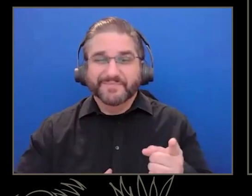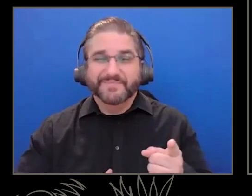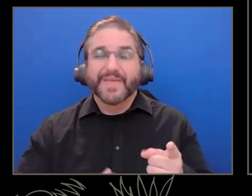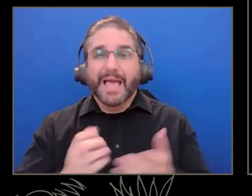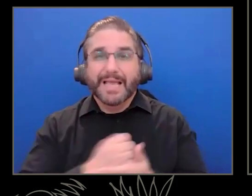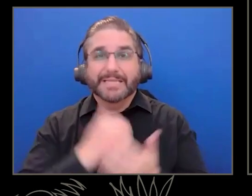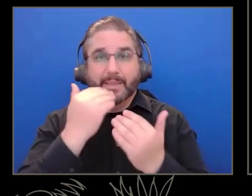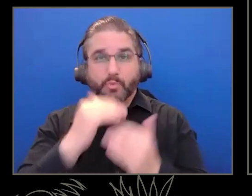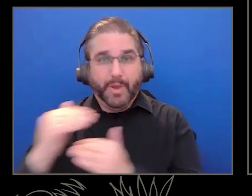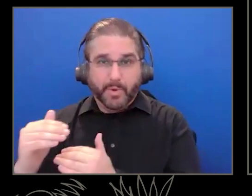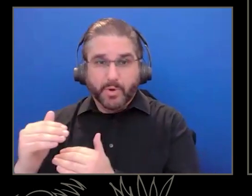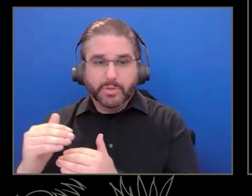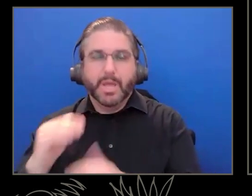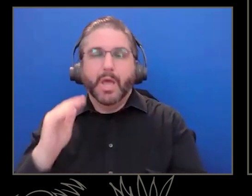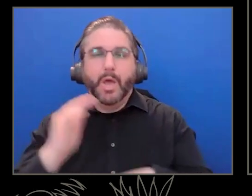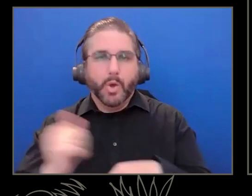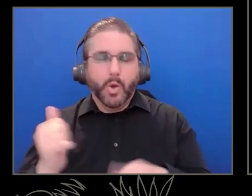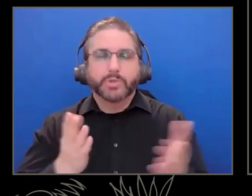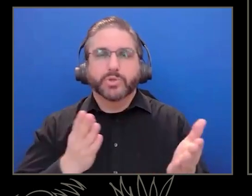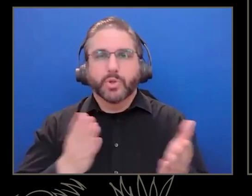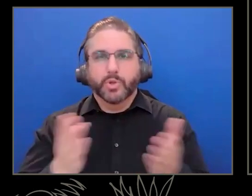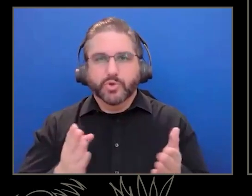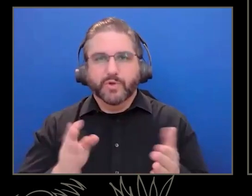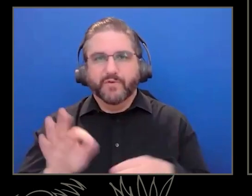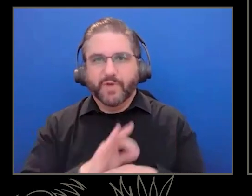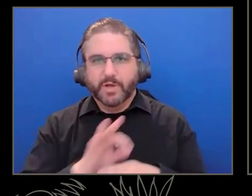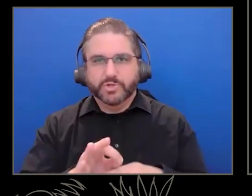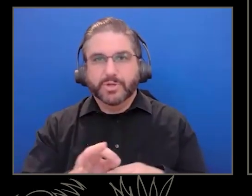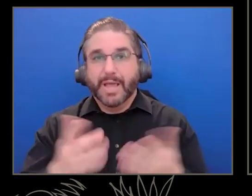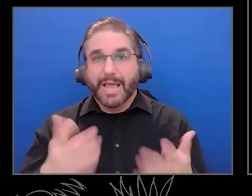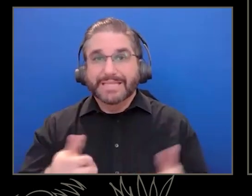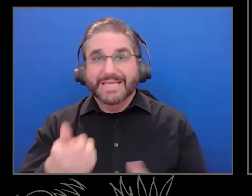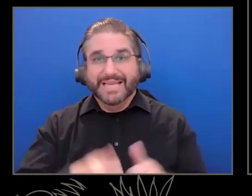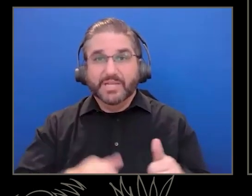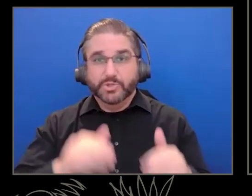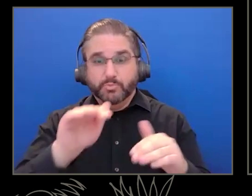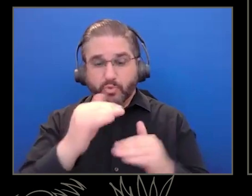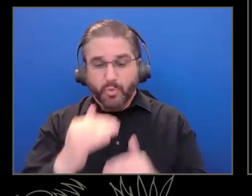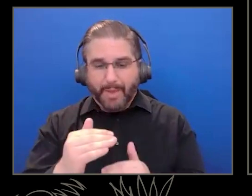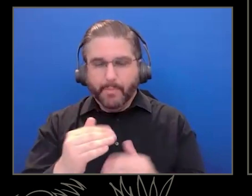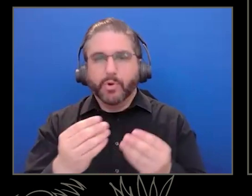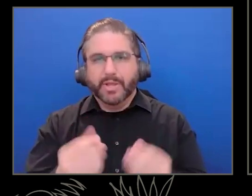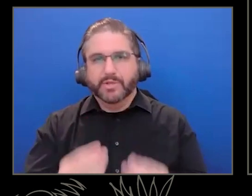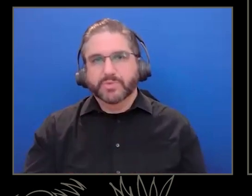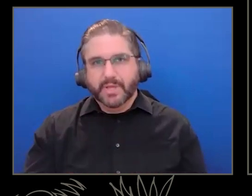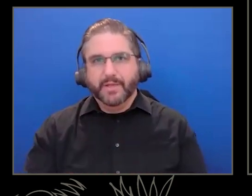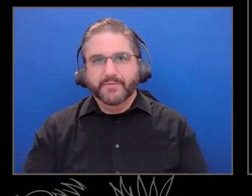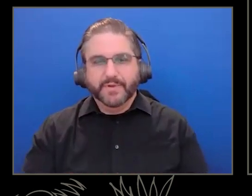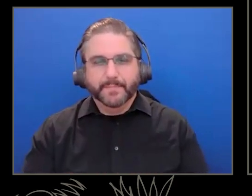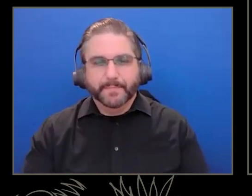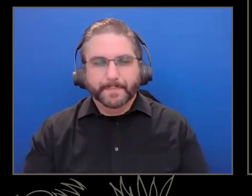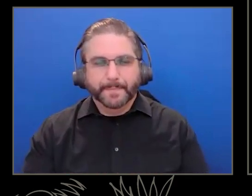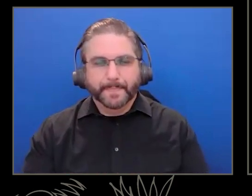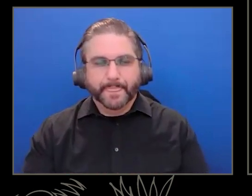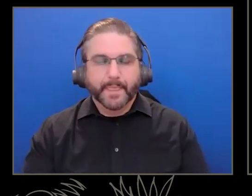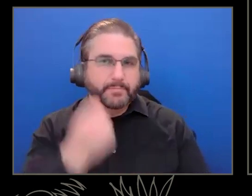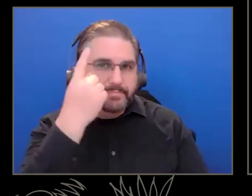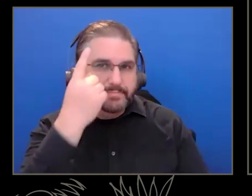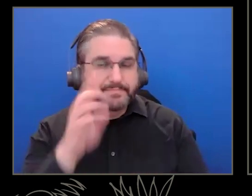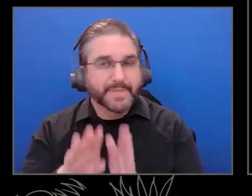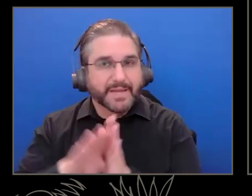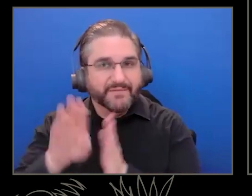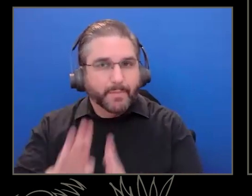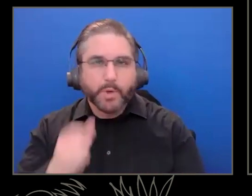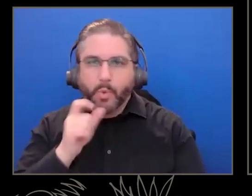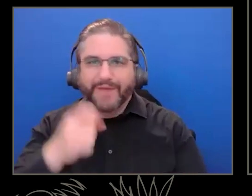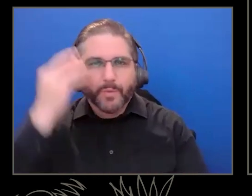function as the search params get resolved. Yet again, our developers don't have to think about